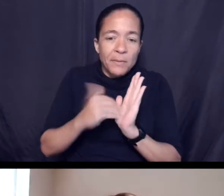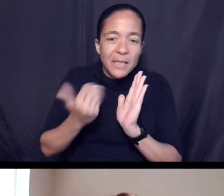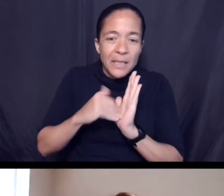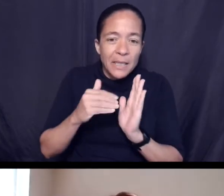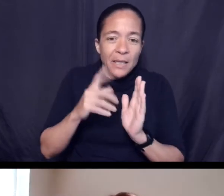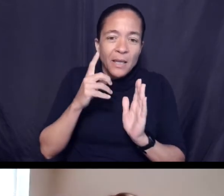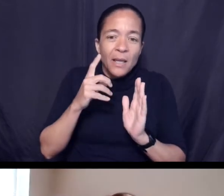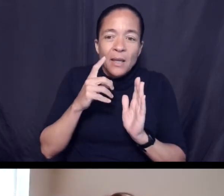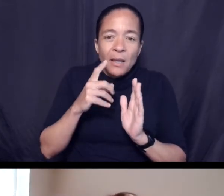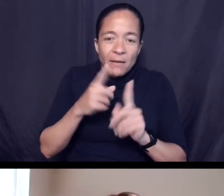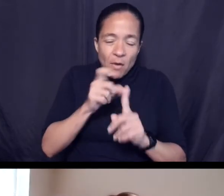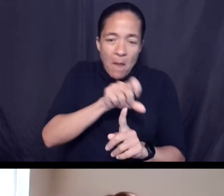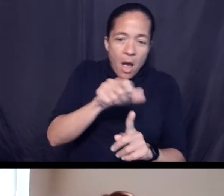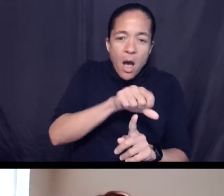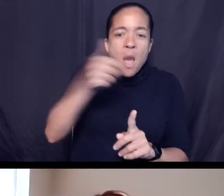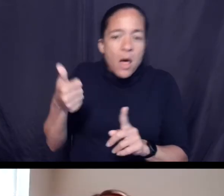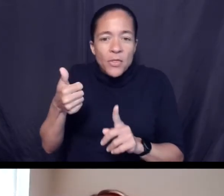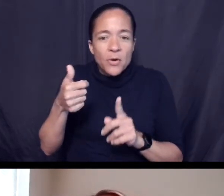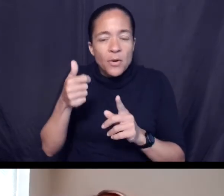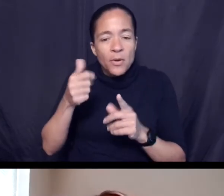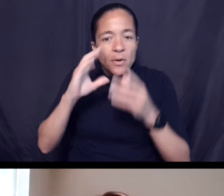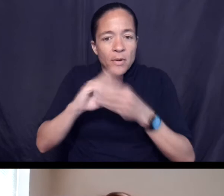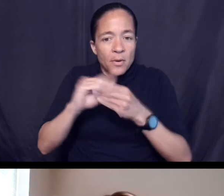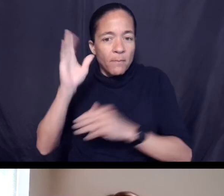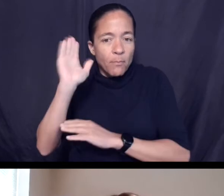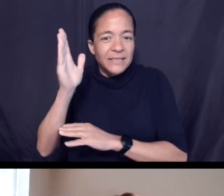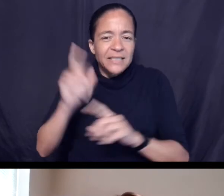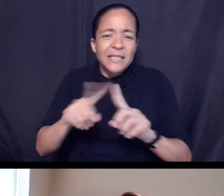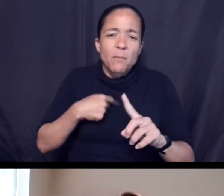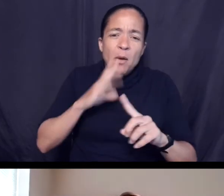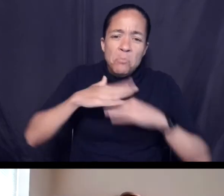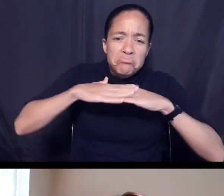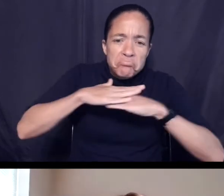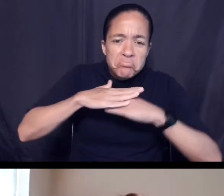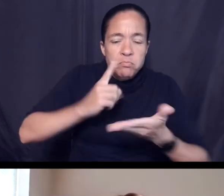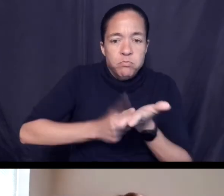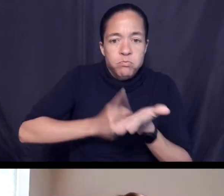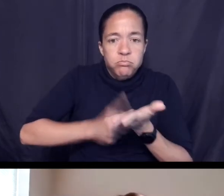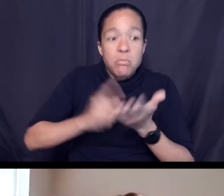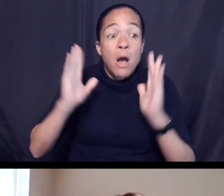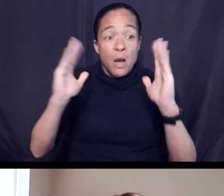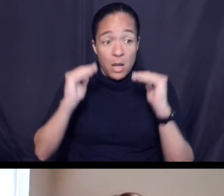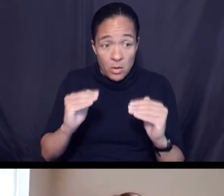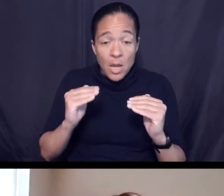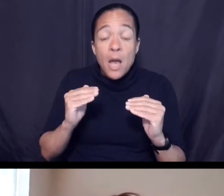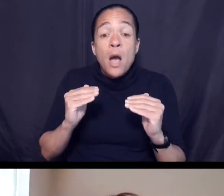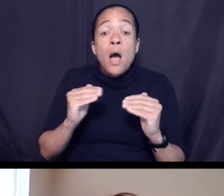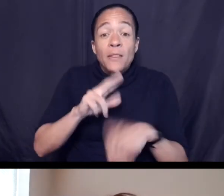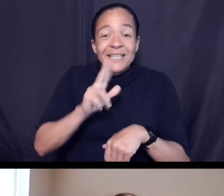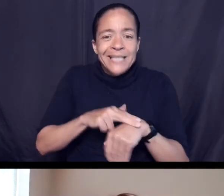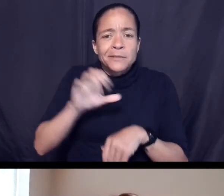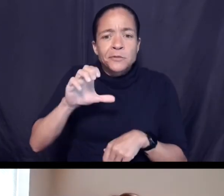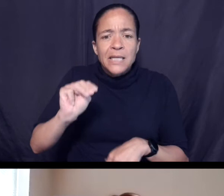has already heard in the other presentations, but we'll just very briefly go over that. We'll also talk a little bit about what we do at the